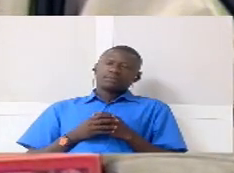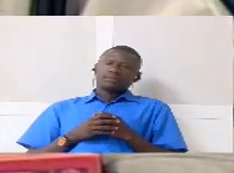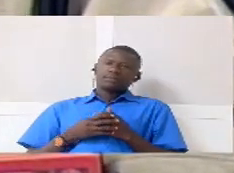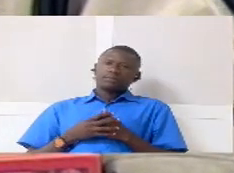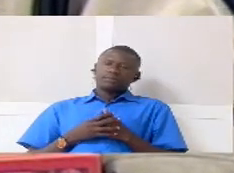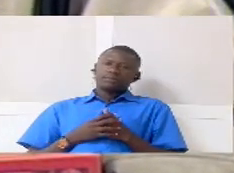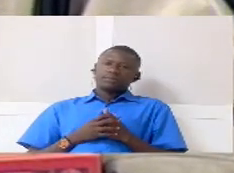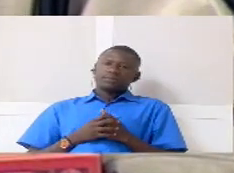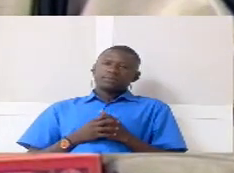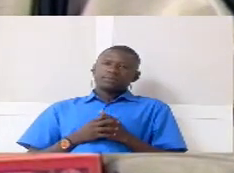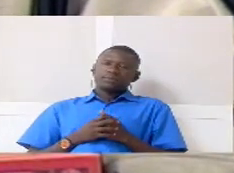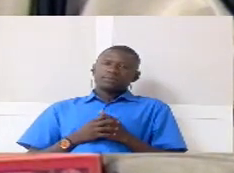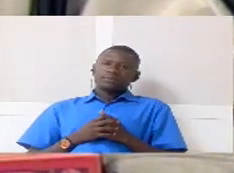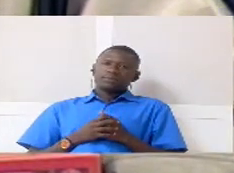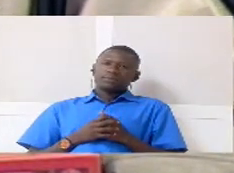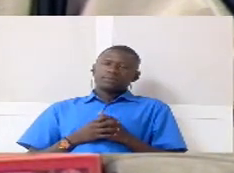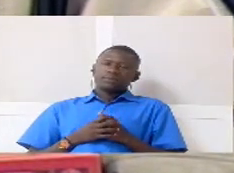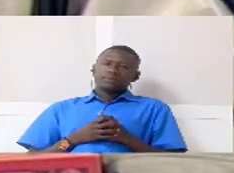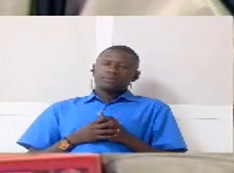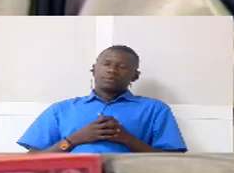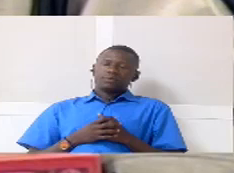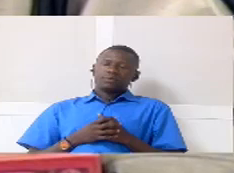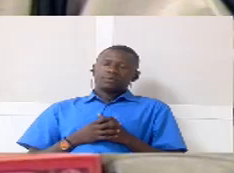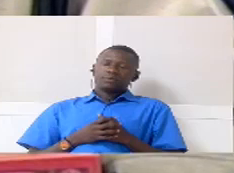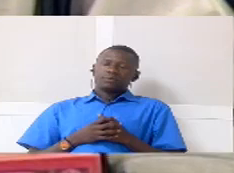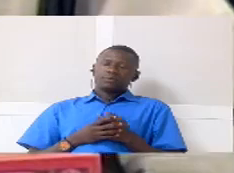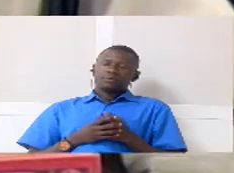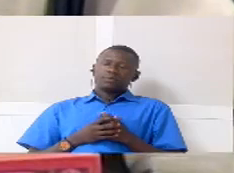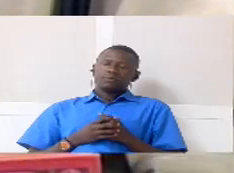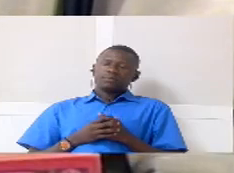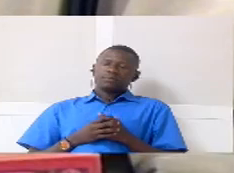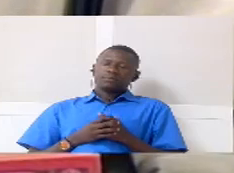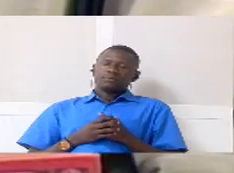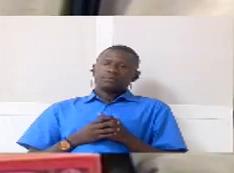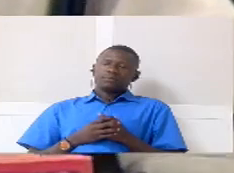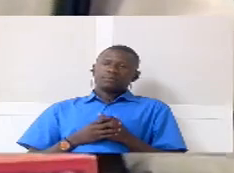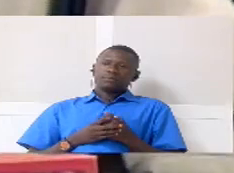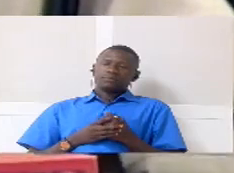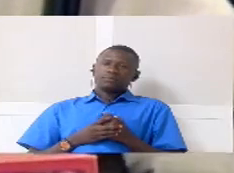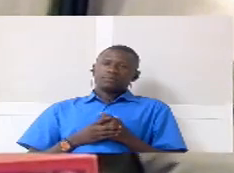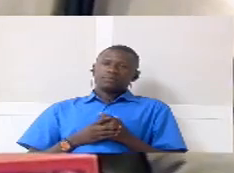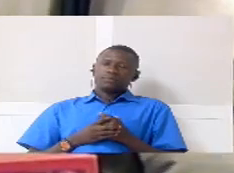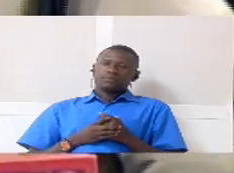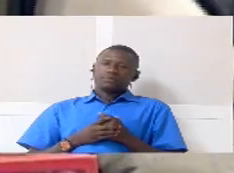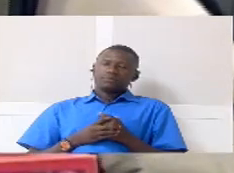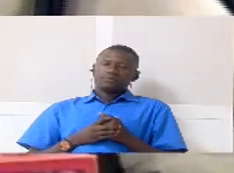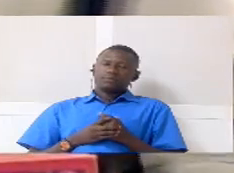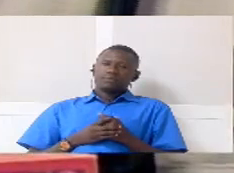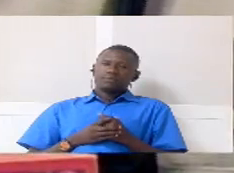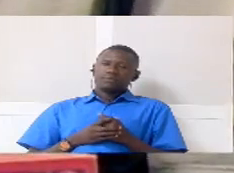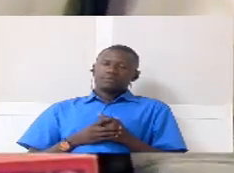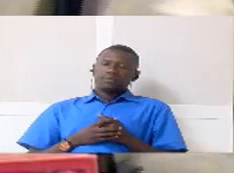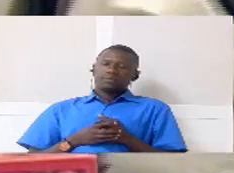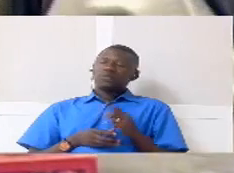kuna idol detain, idol jufara. It was sort of gele. Alon tu mando jani alwe parale kento alwe yele gende binale gende fongole ba fule fongole. It